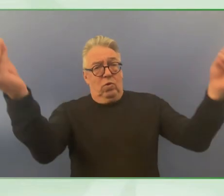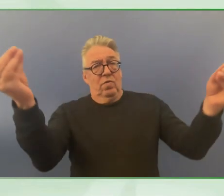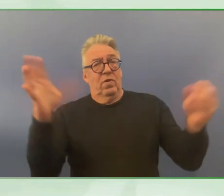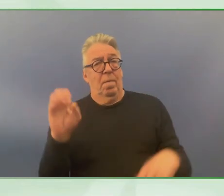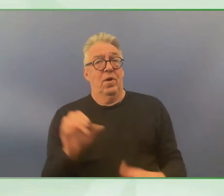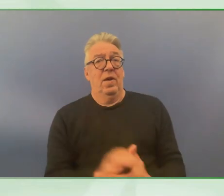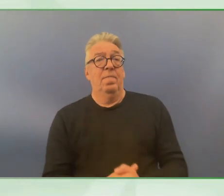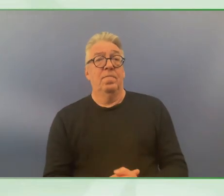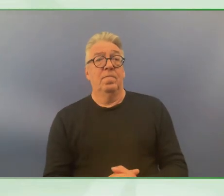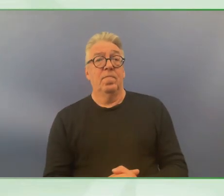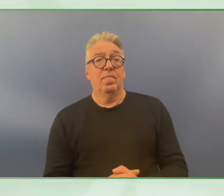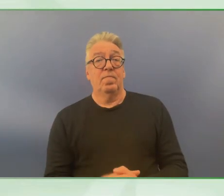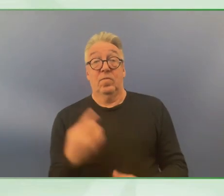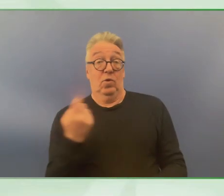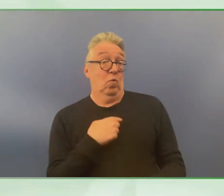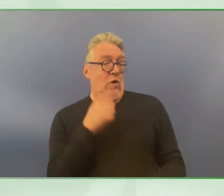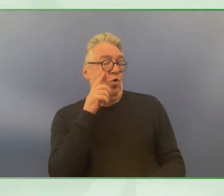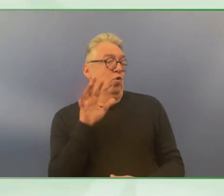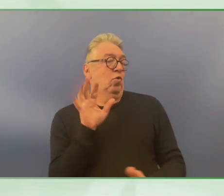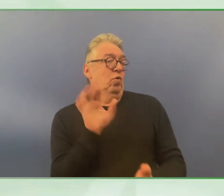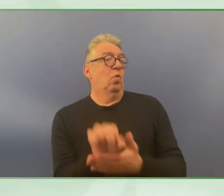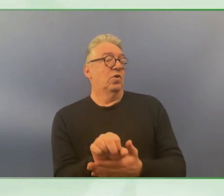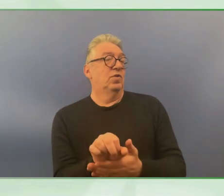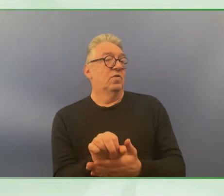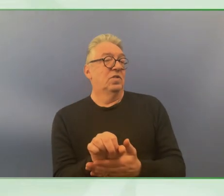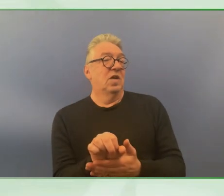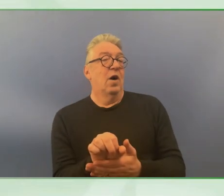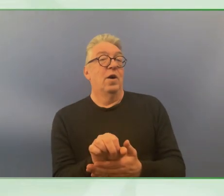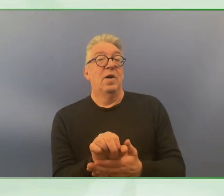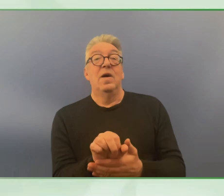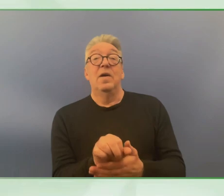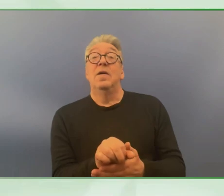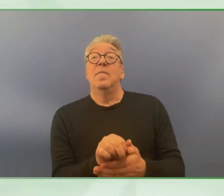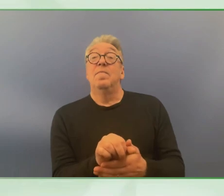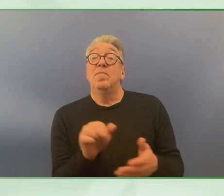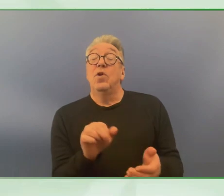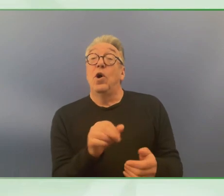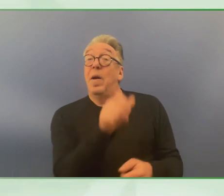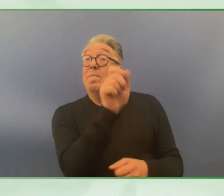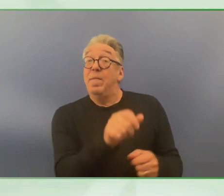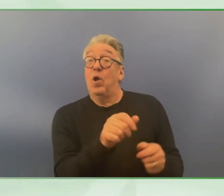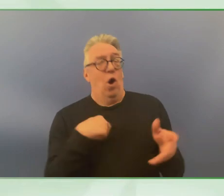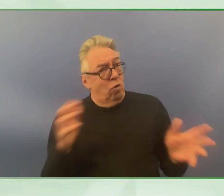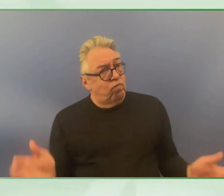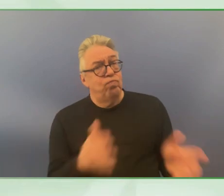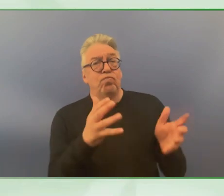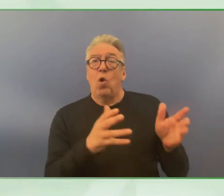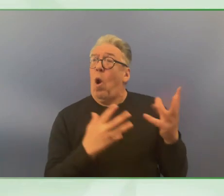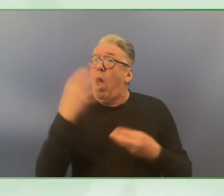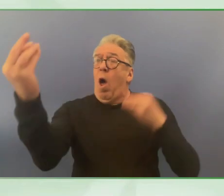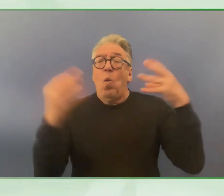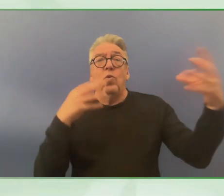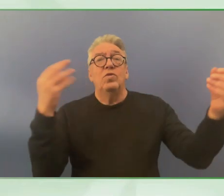preparing them and having them engage externally really pushes beyond that internal